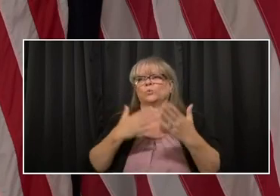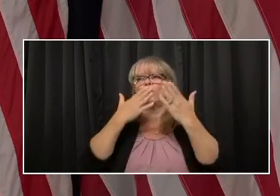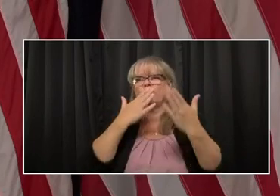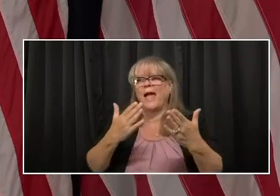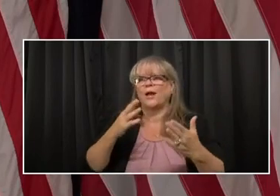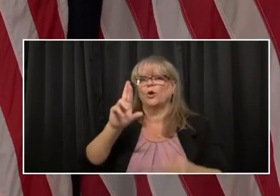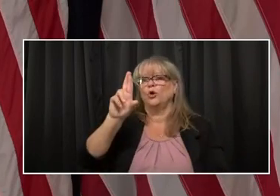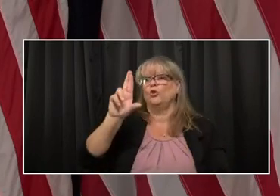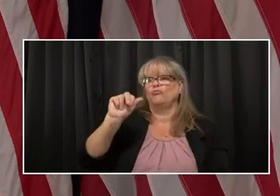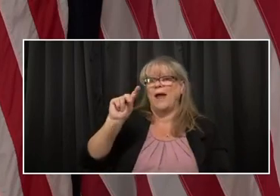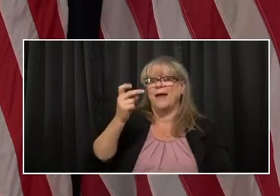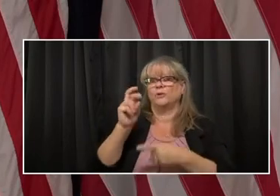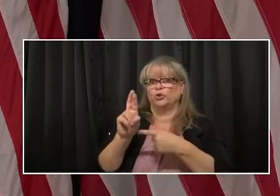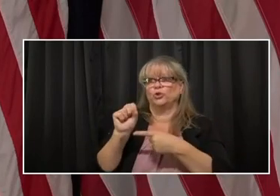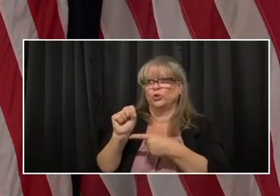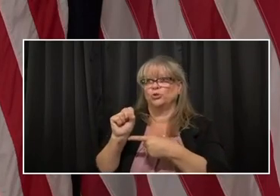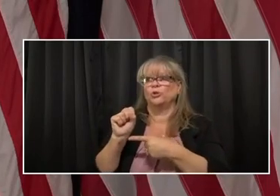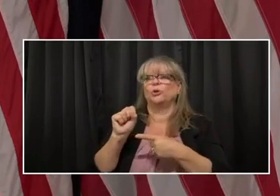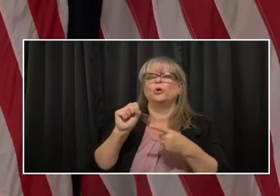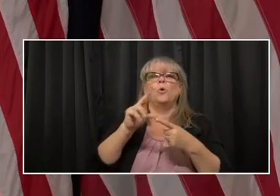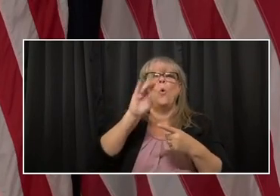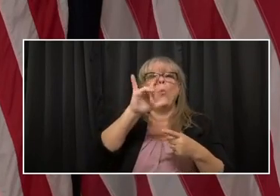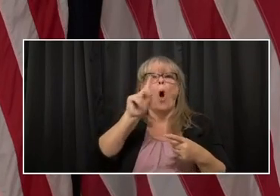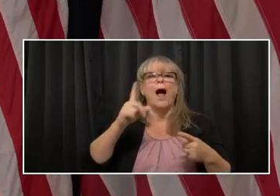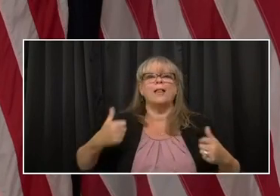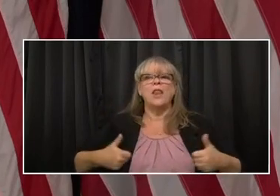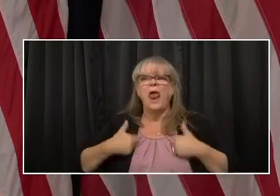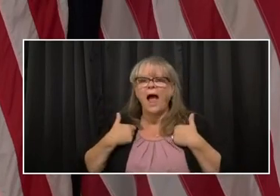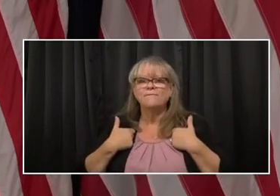to enforce the fire ban.